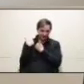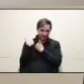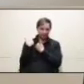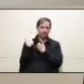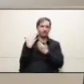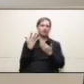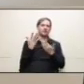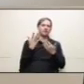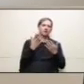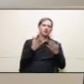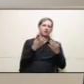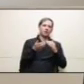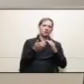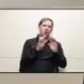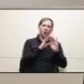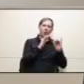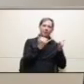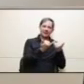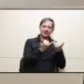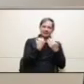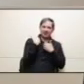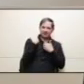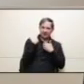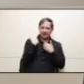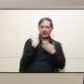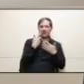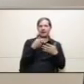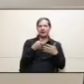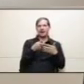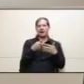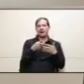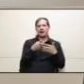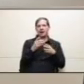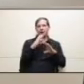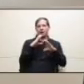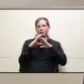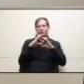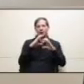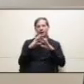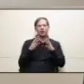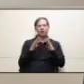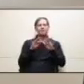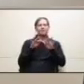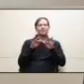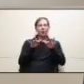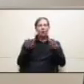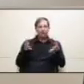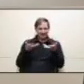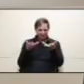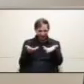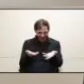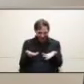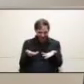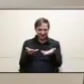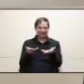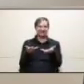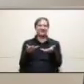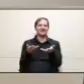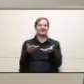corporate services manager, socio-economic manager, and community services. Noting that these